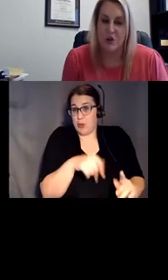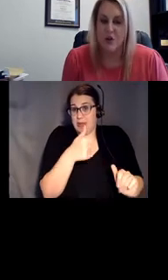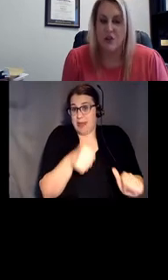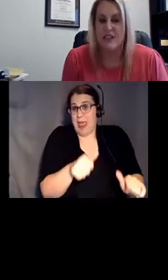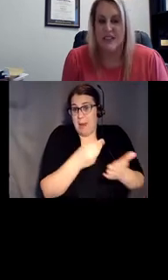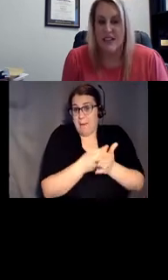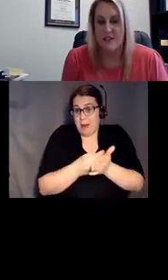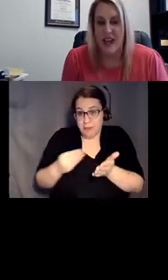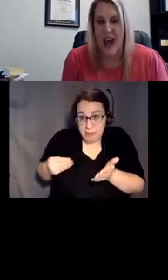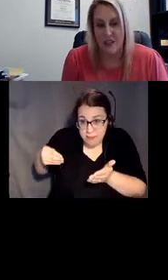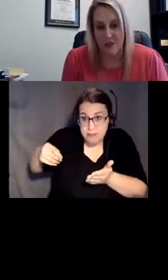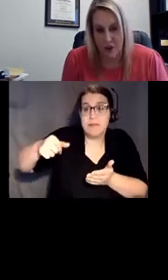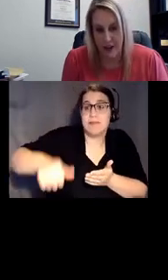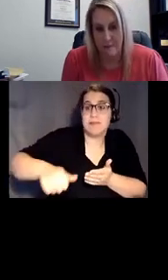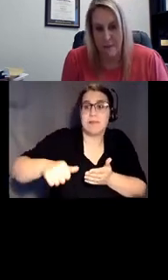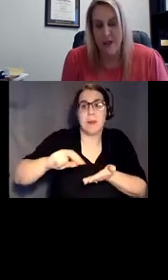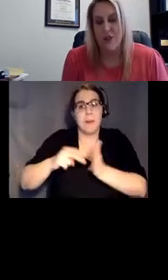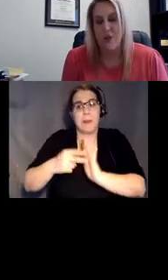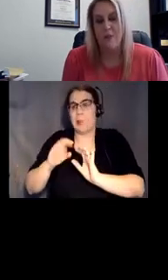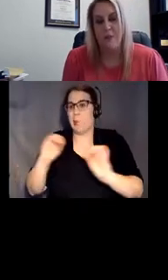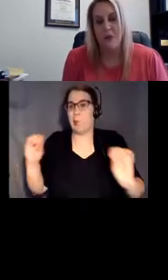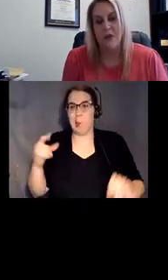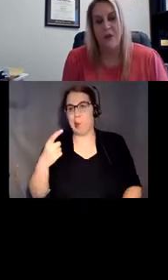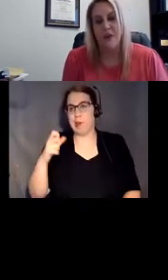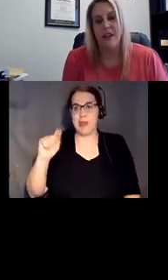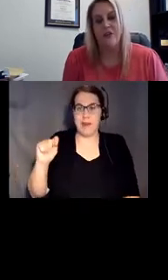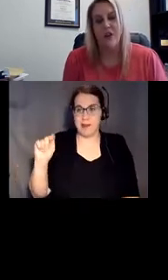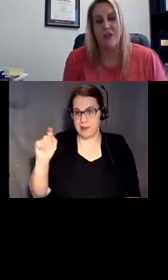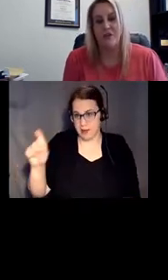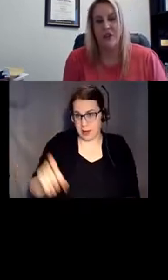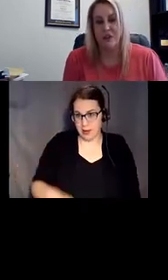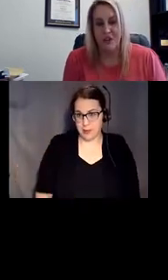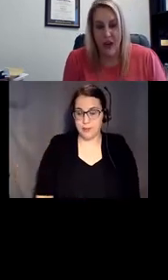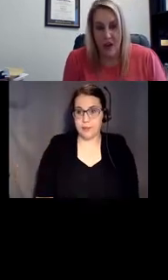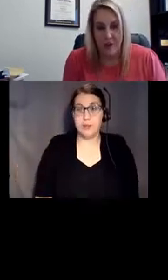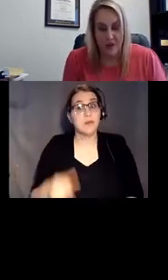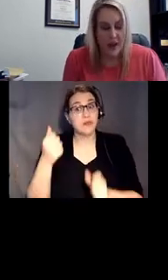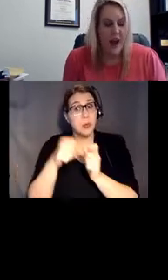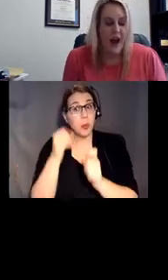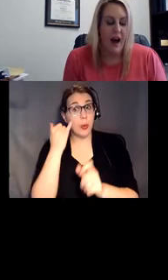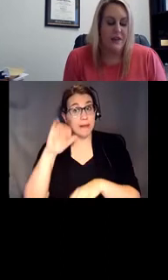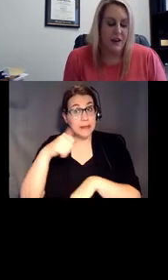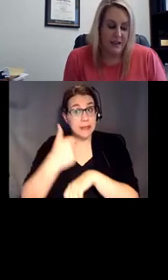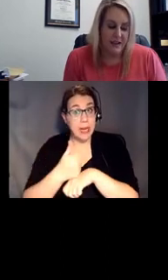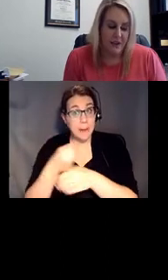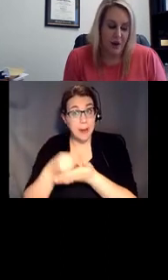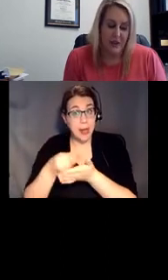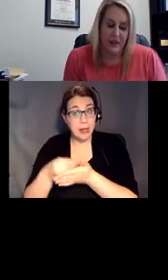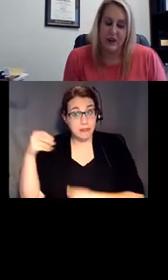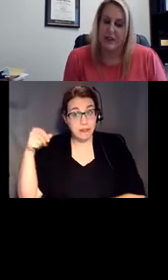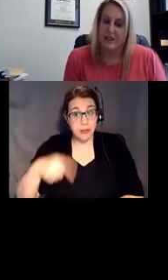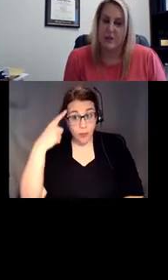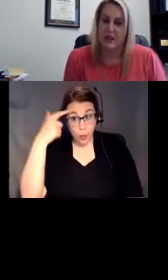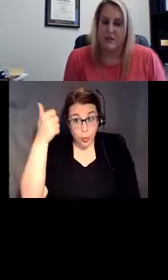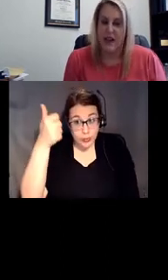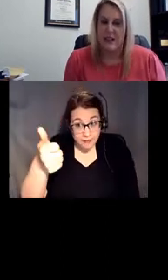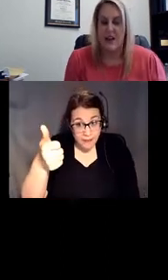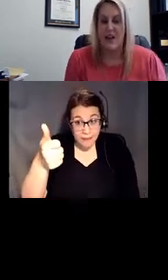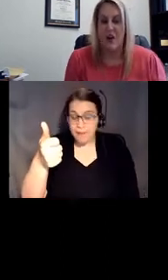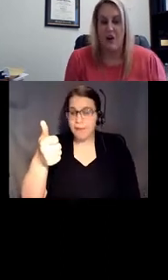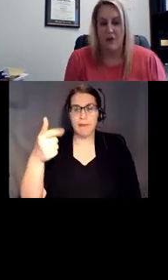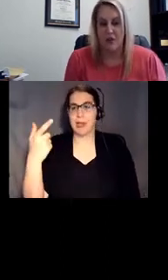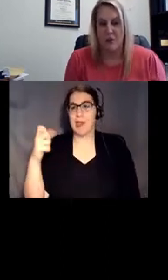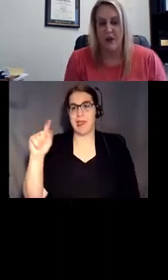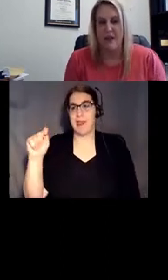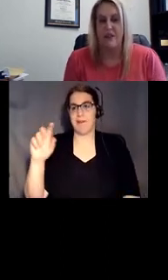the contributions gift tax free. So remember, when you're funding a trust for yourself, there is no gift tax